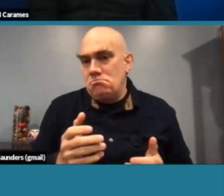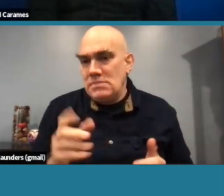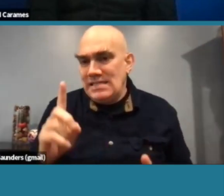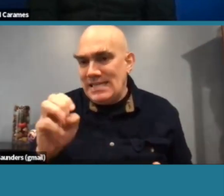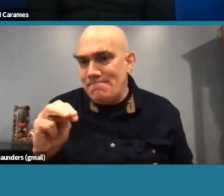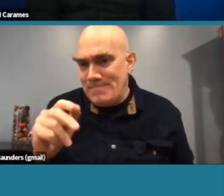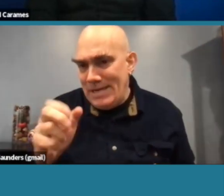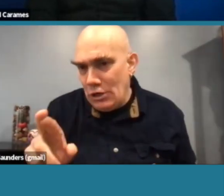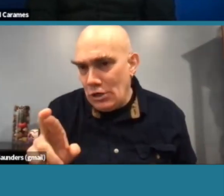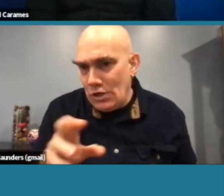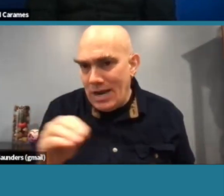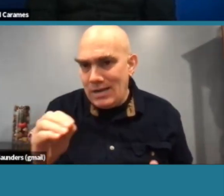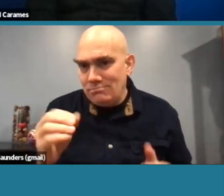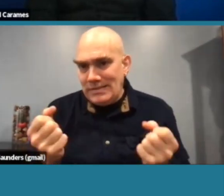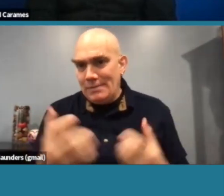that.